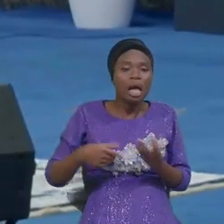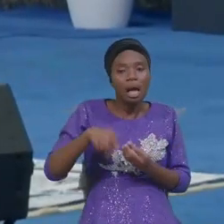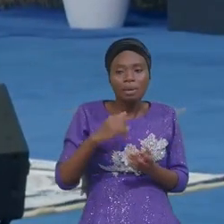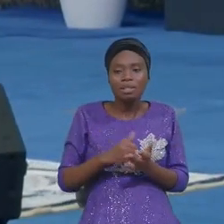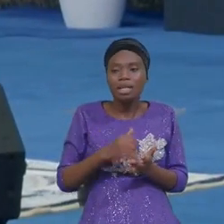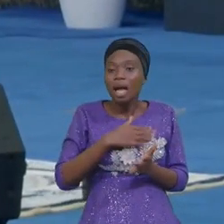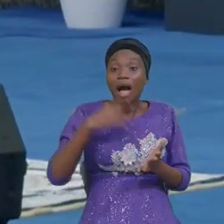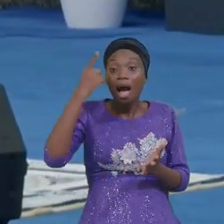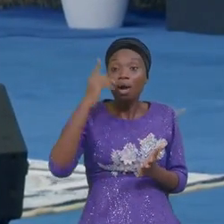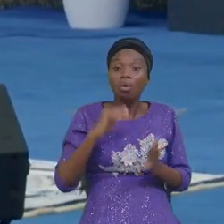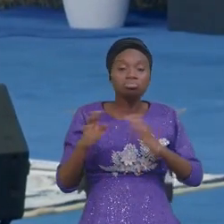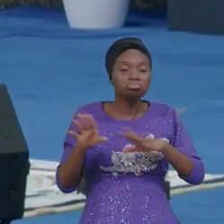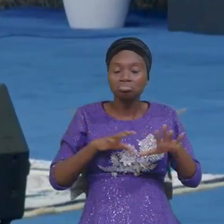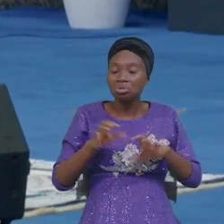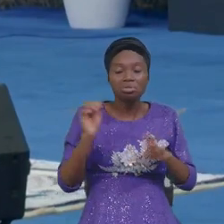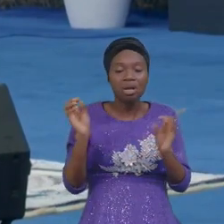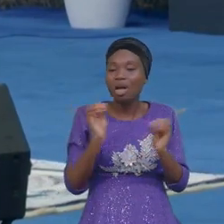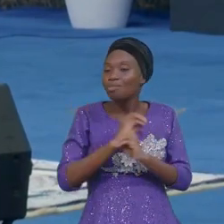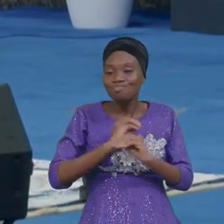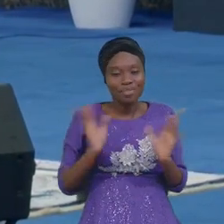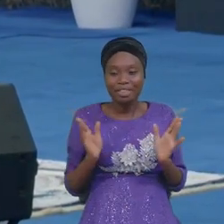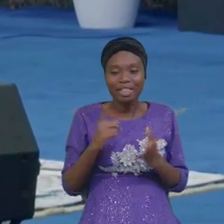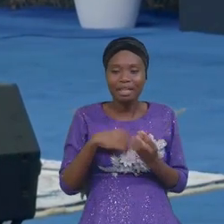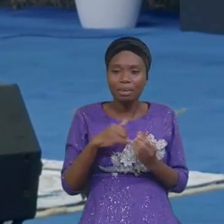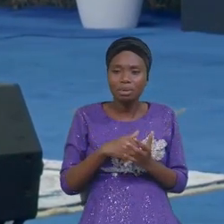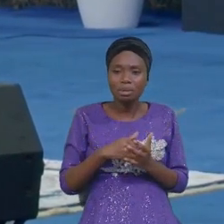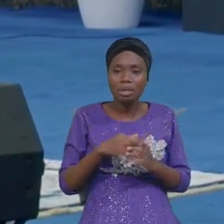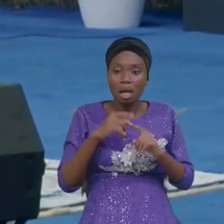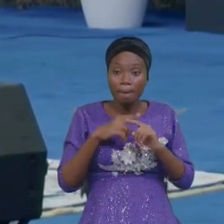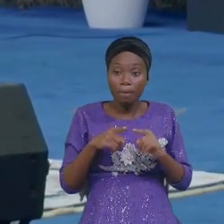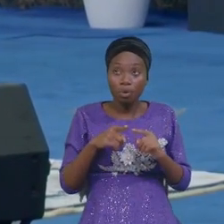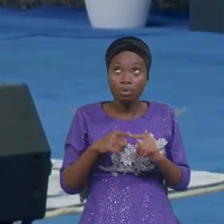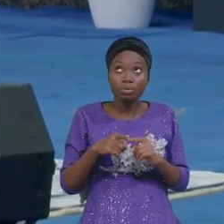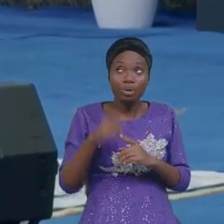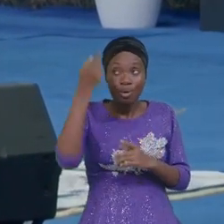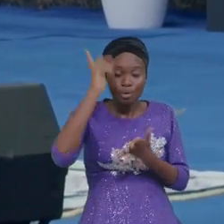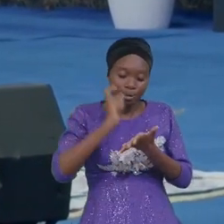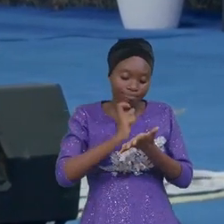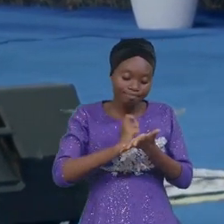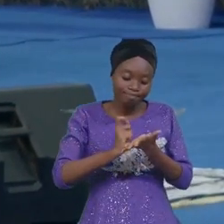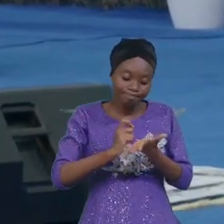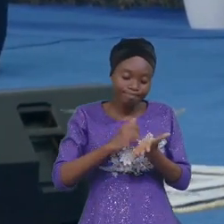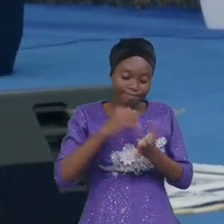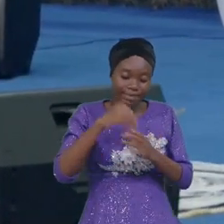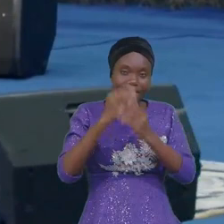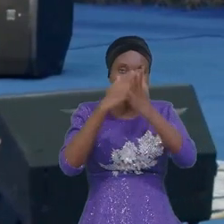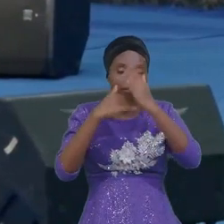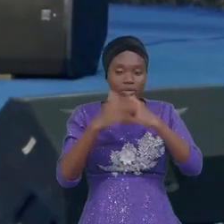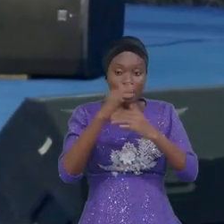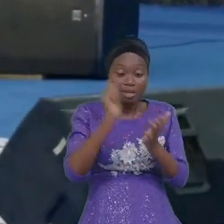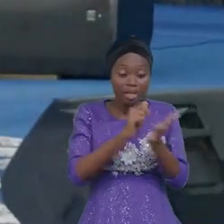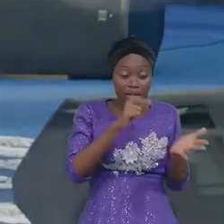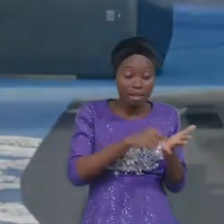does apparently nothing about it. But he records it in heaven that this Mr.